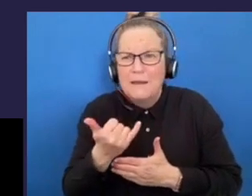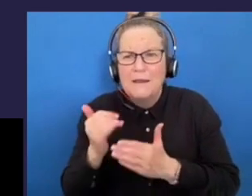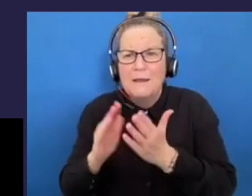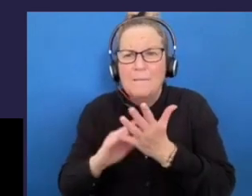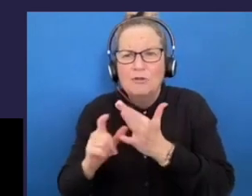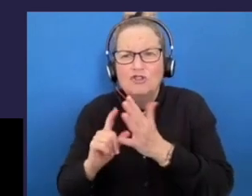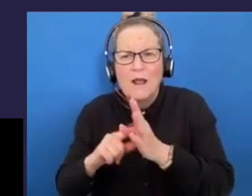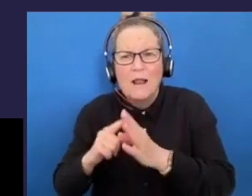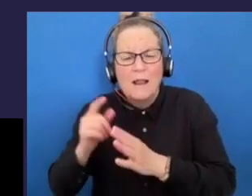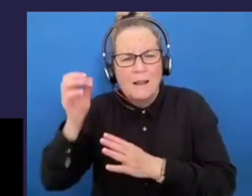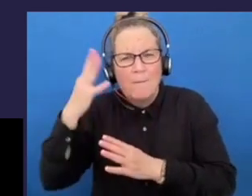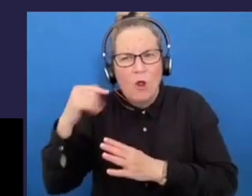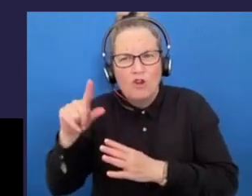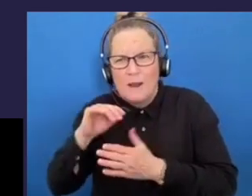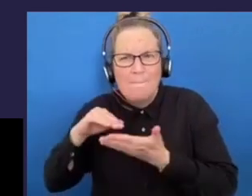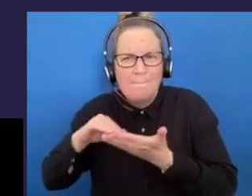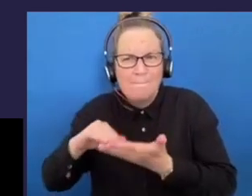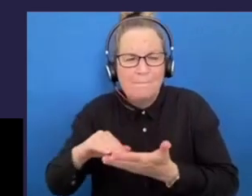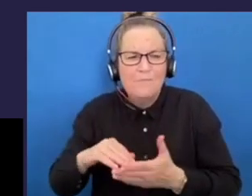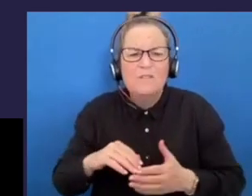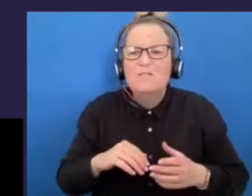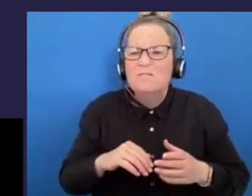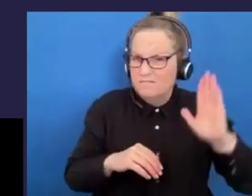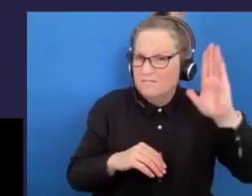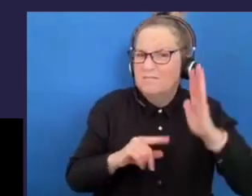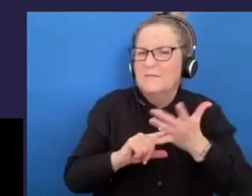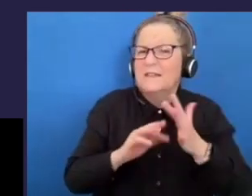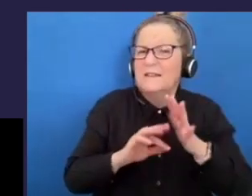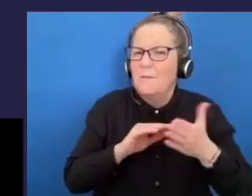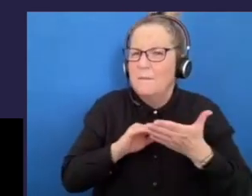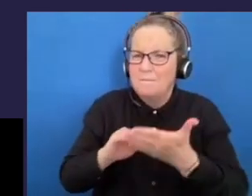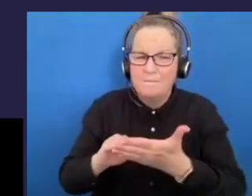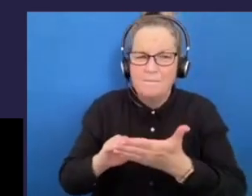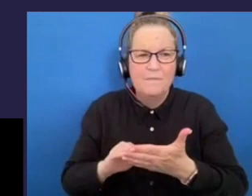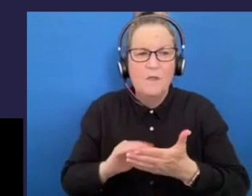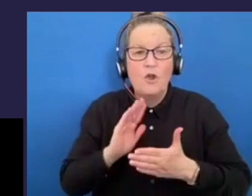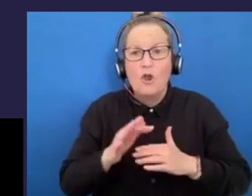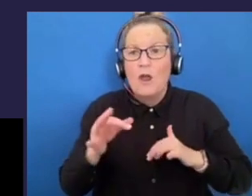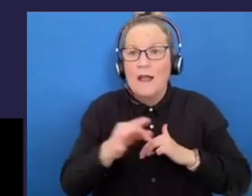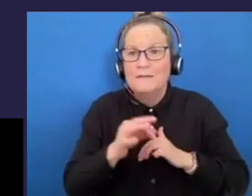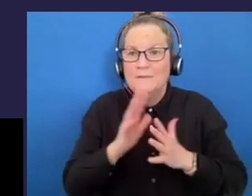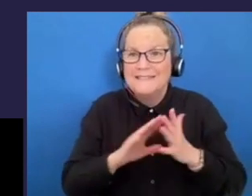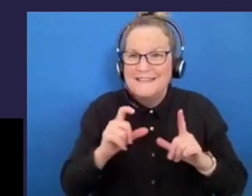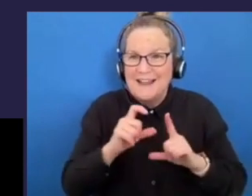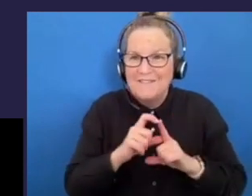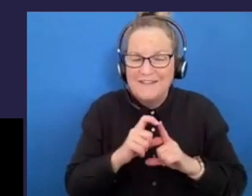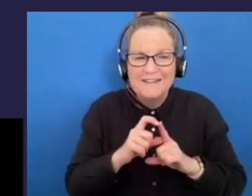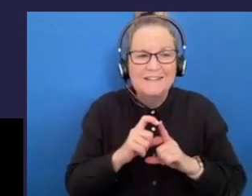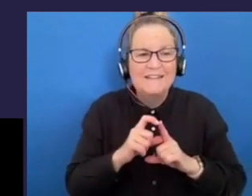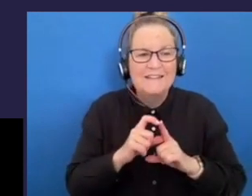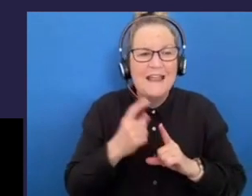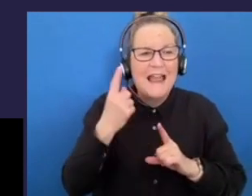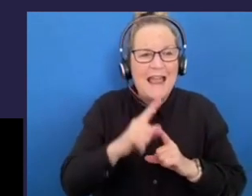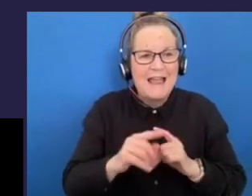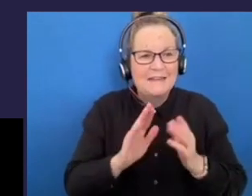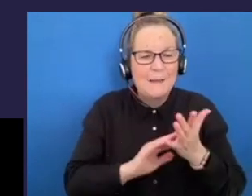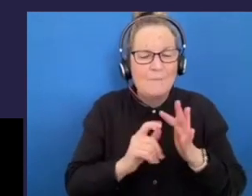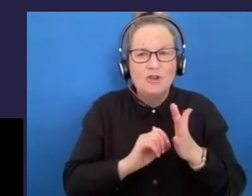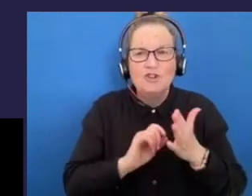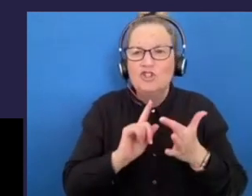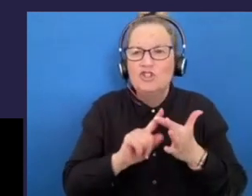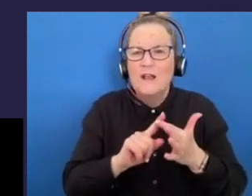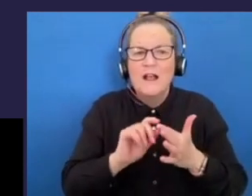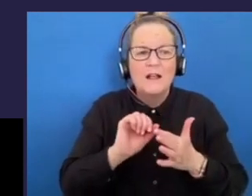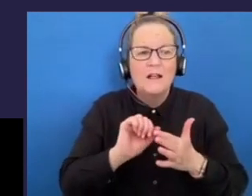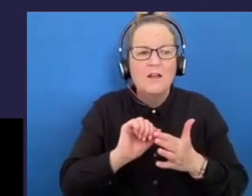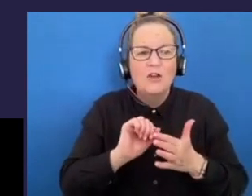Michelle's not in a position to maybe help with. Tina pitches in, and then her husband David, and then Michelle Carner's father in the very back.